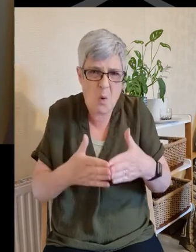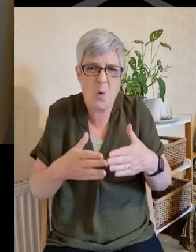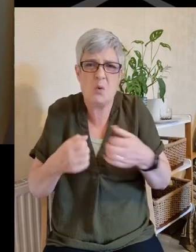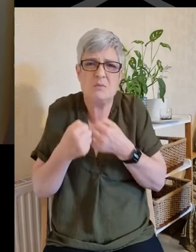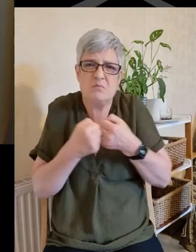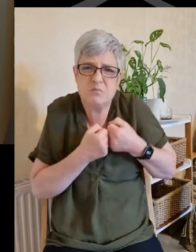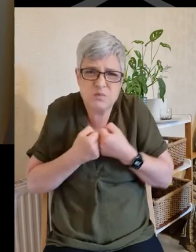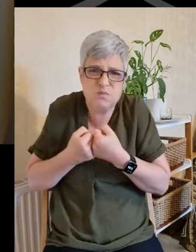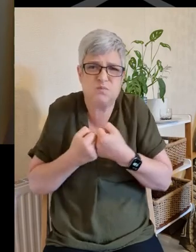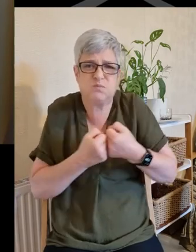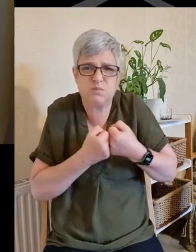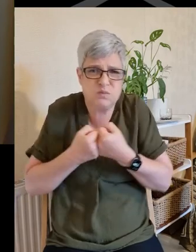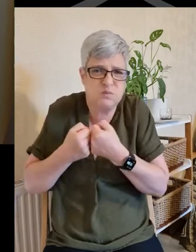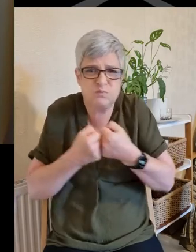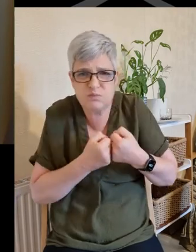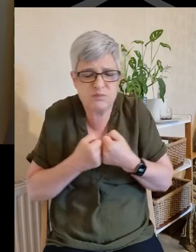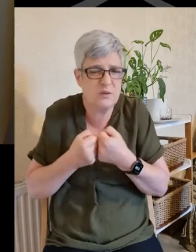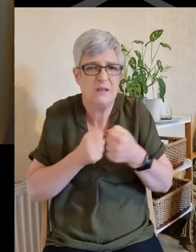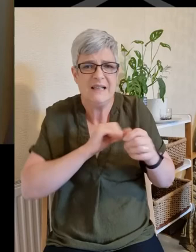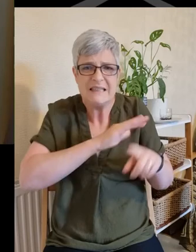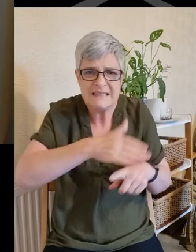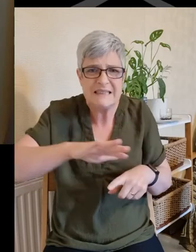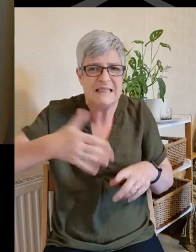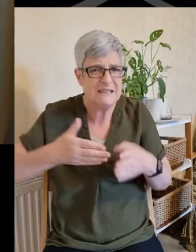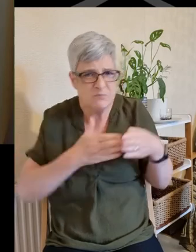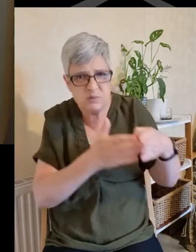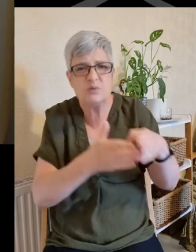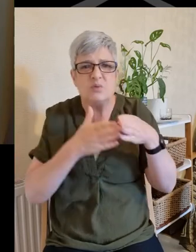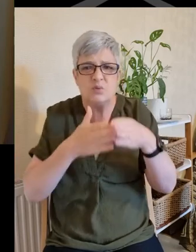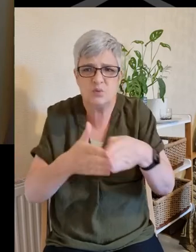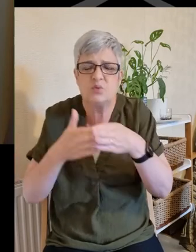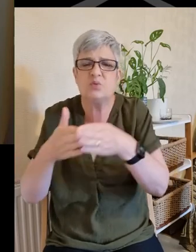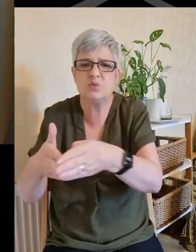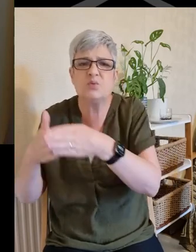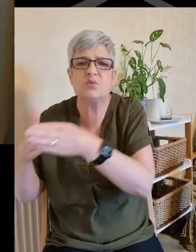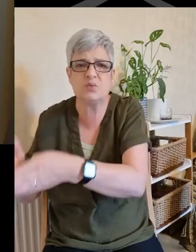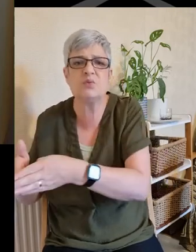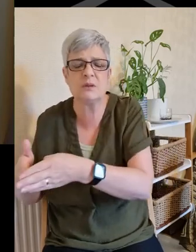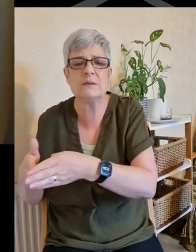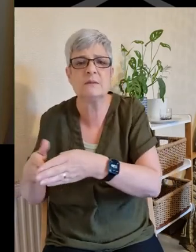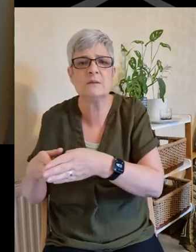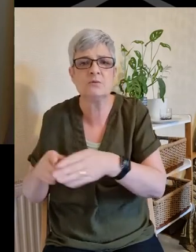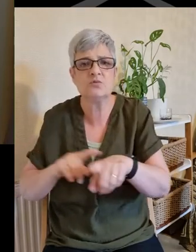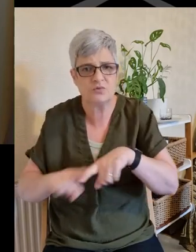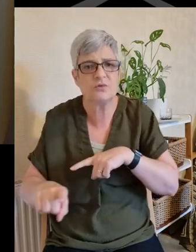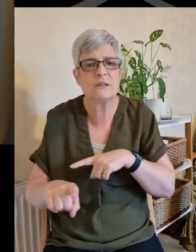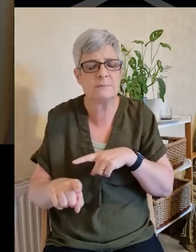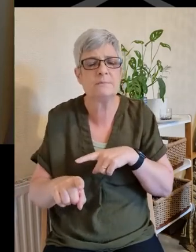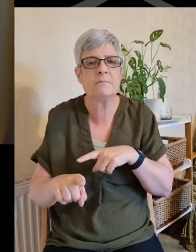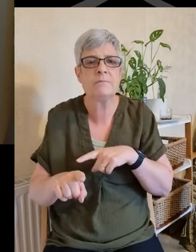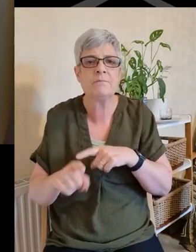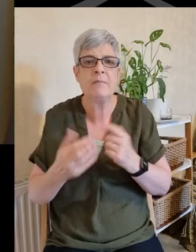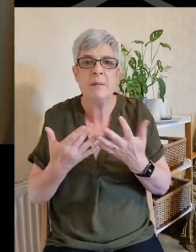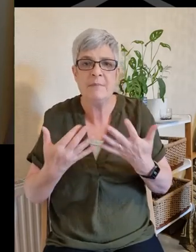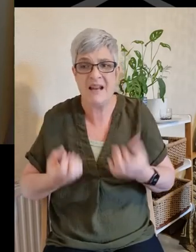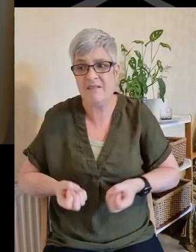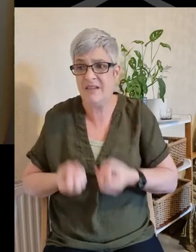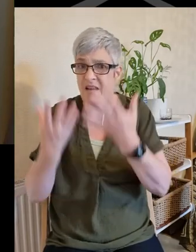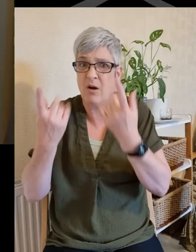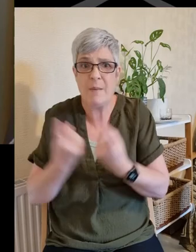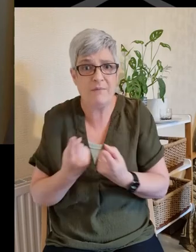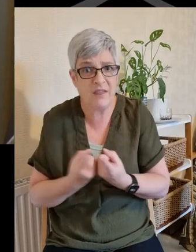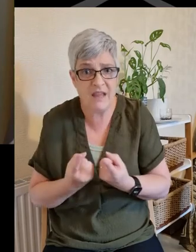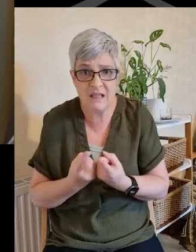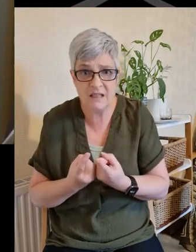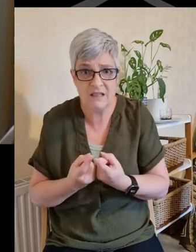boats across the English Channel, the Mediterranean Sea, and the seas around China. Many have given everything they have to